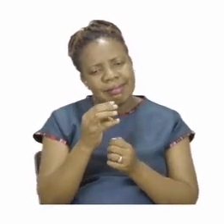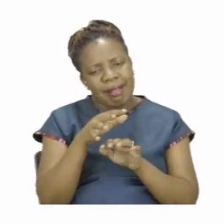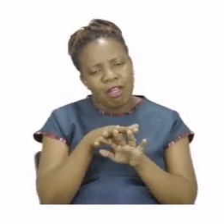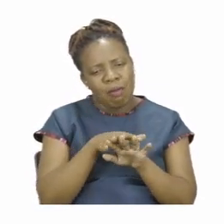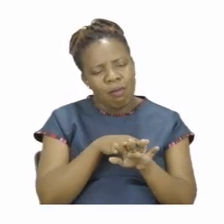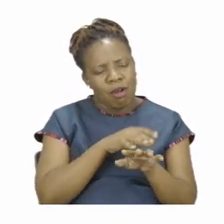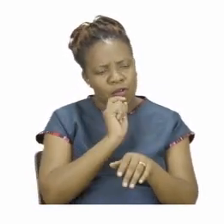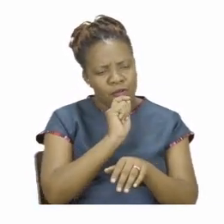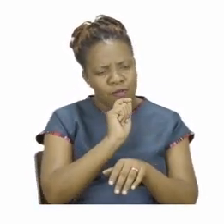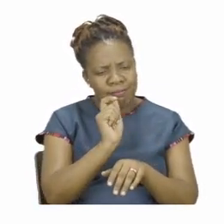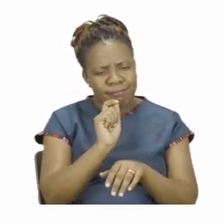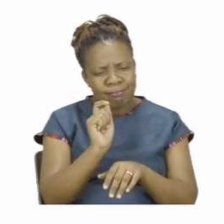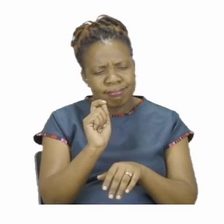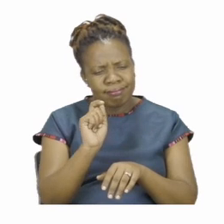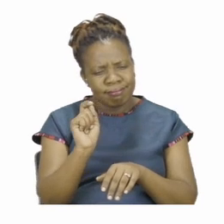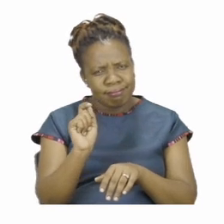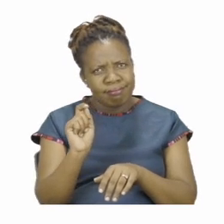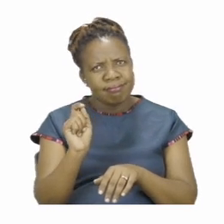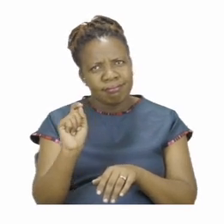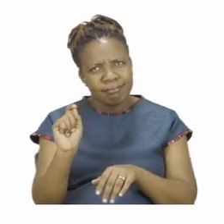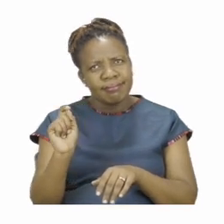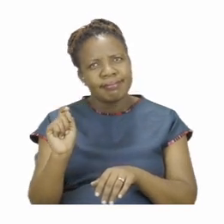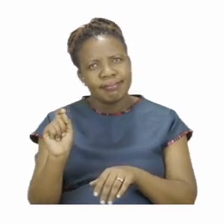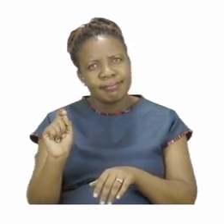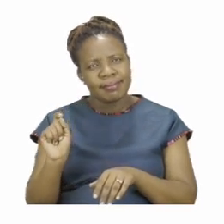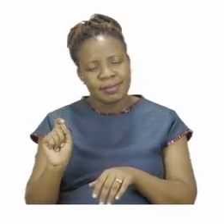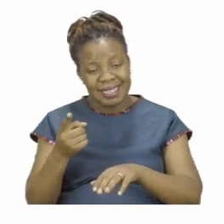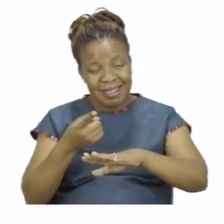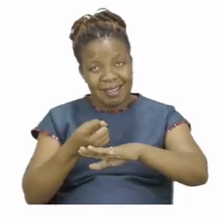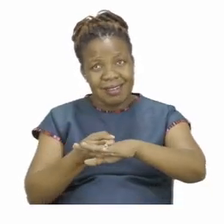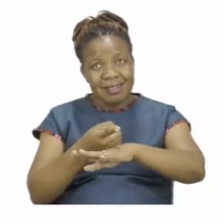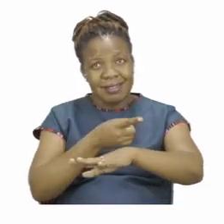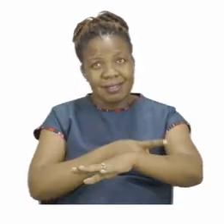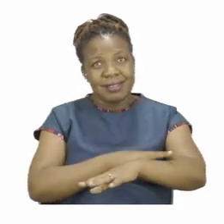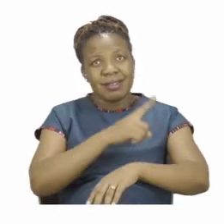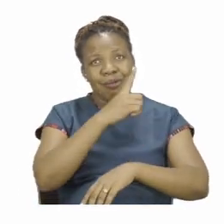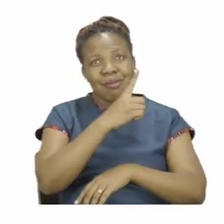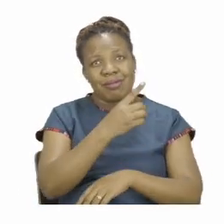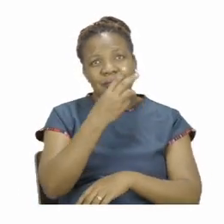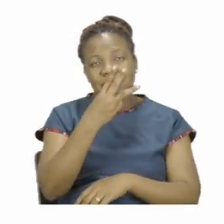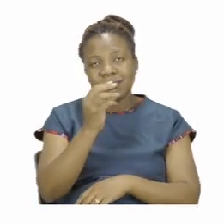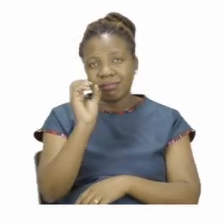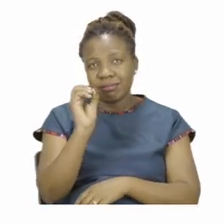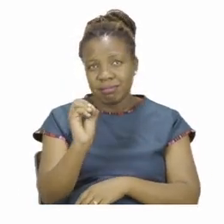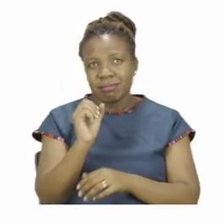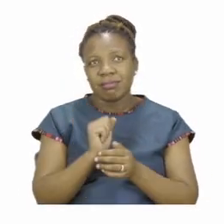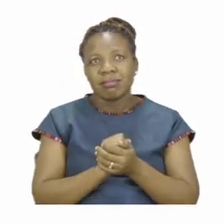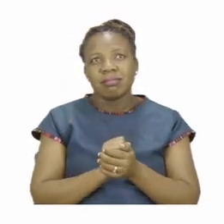you say them so that you don't get confused. After that, you are going to count from